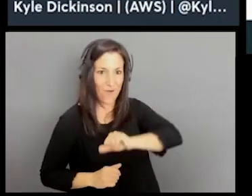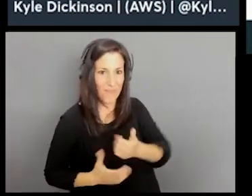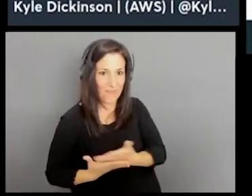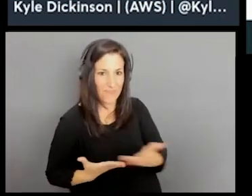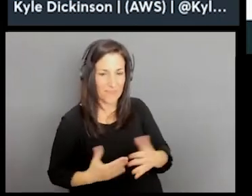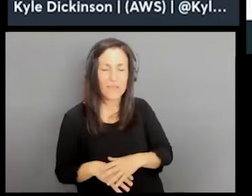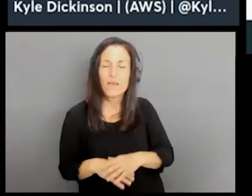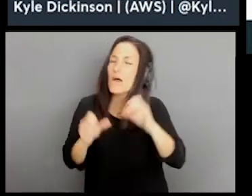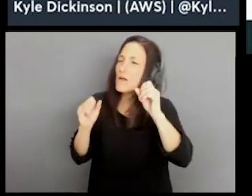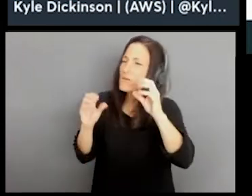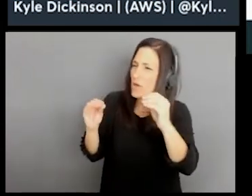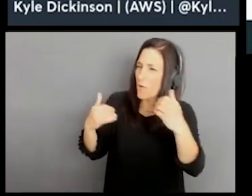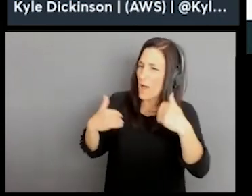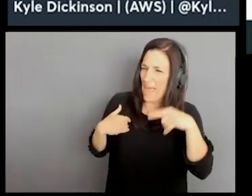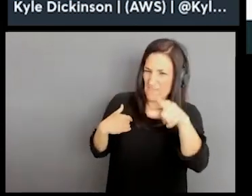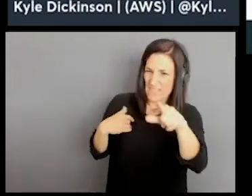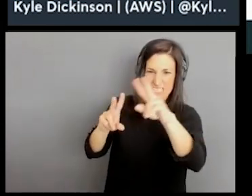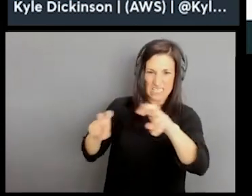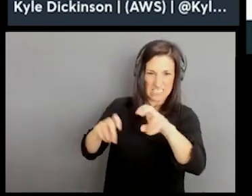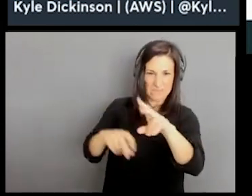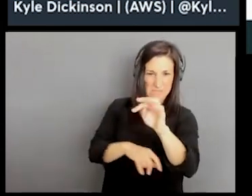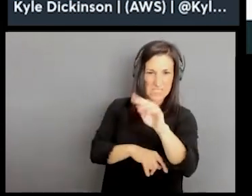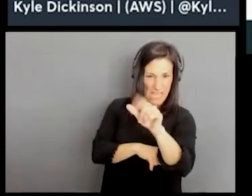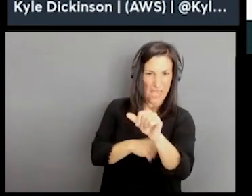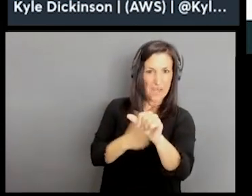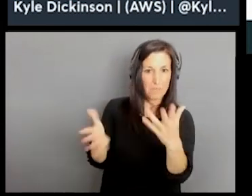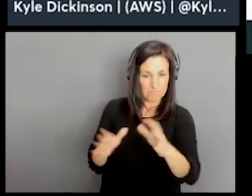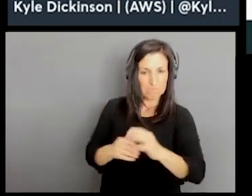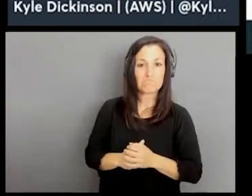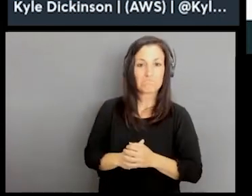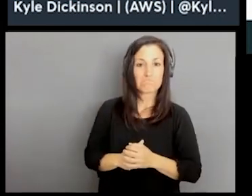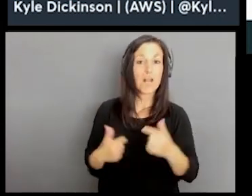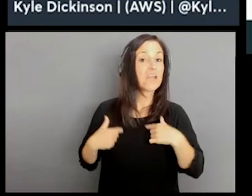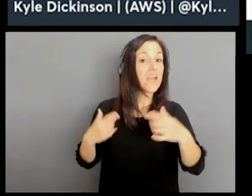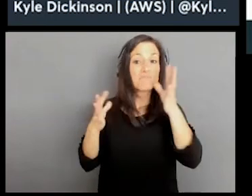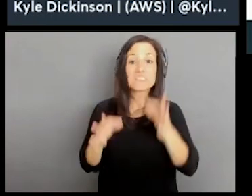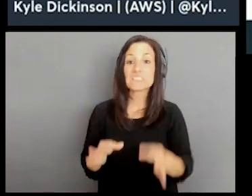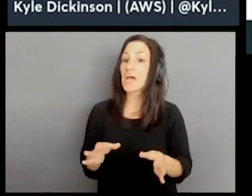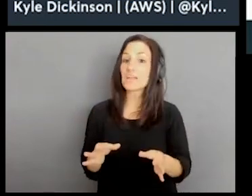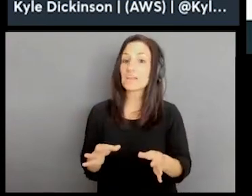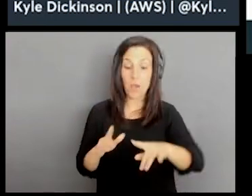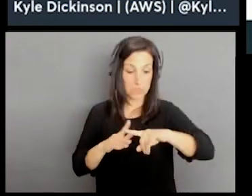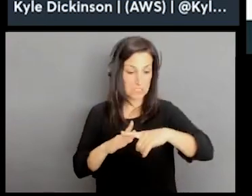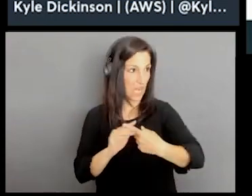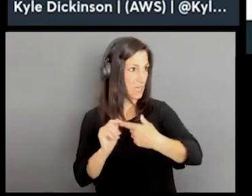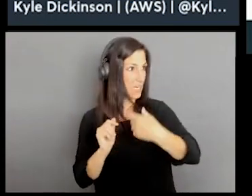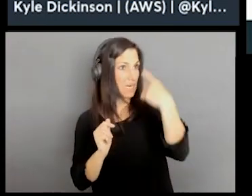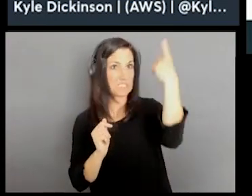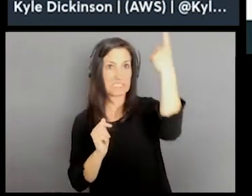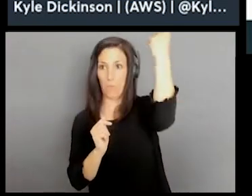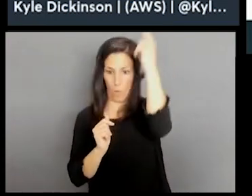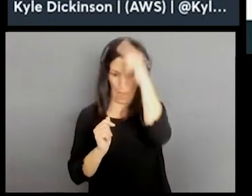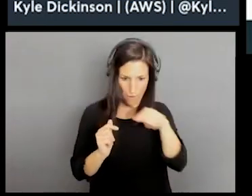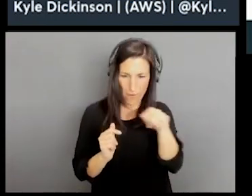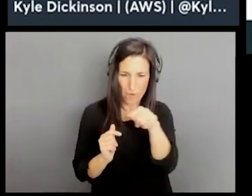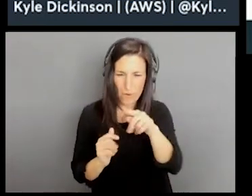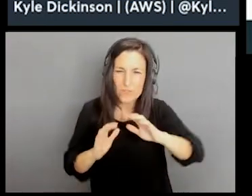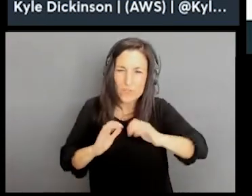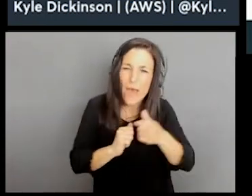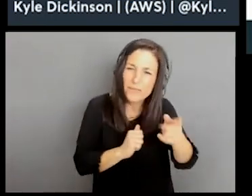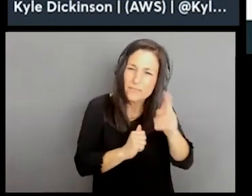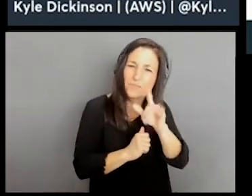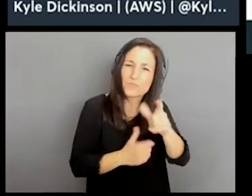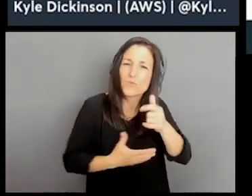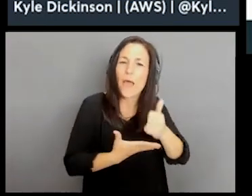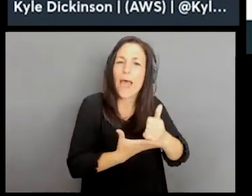data. And let's say that I've made a decision now, I'm going to start somewhere. How does this tool now help me with those code changes, those manual changes that you